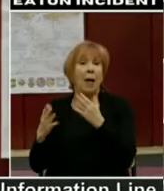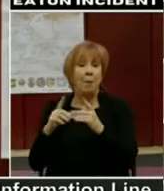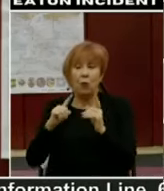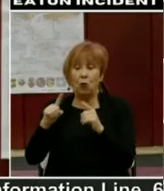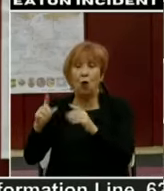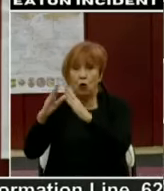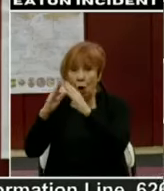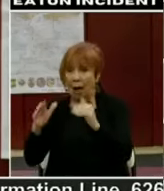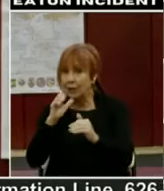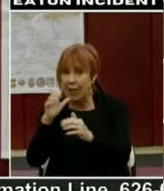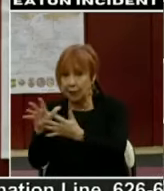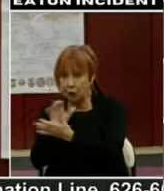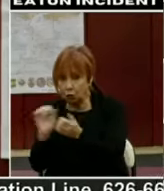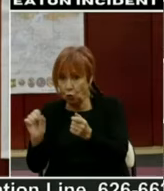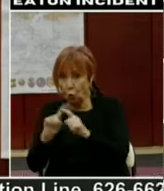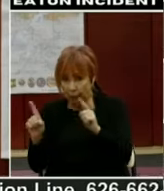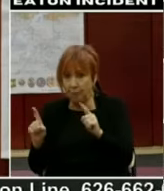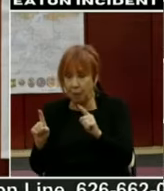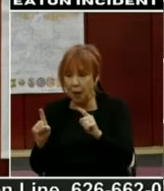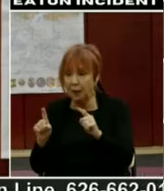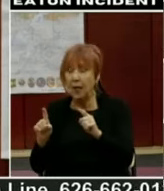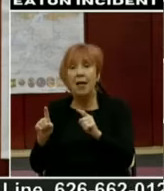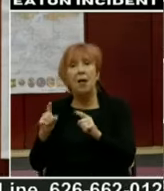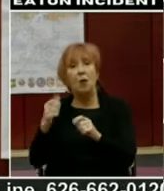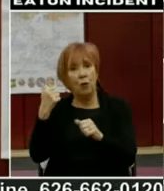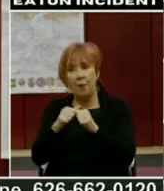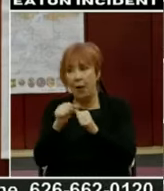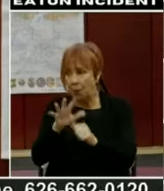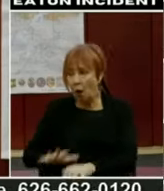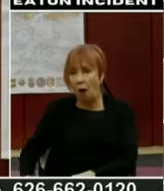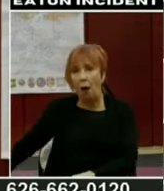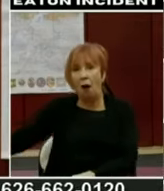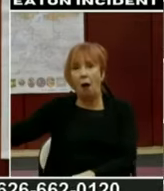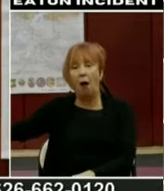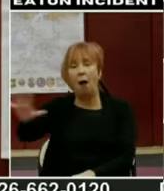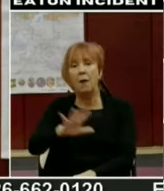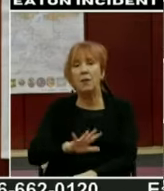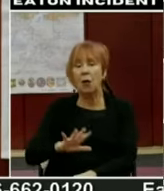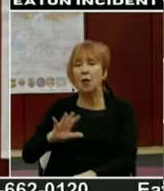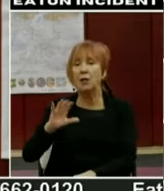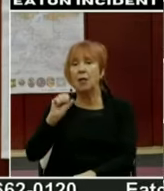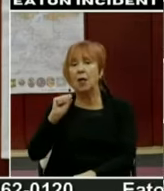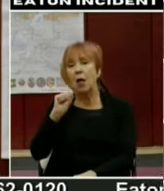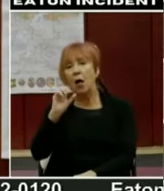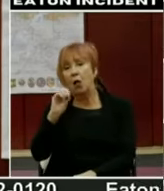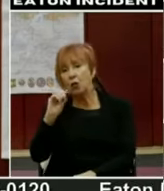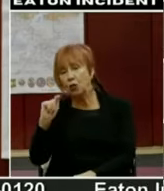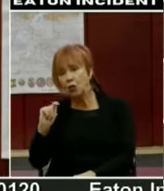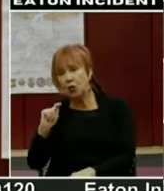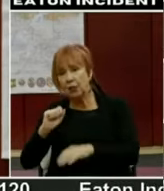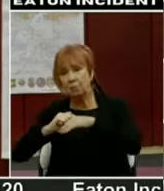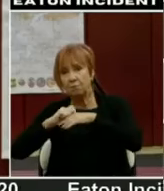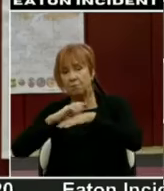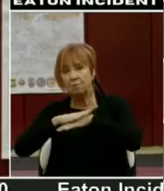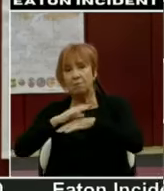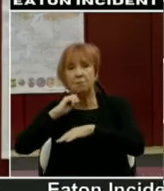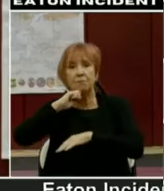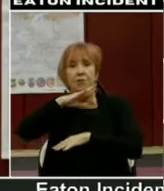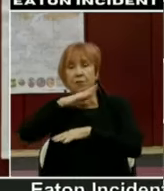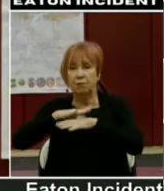but all of this area is covered with soot and fine ash, and it's unfortunately very